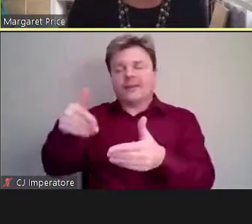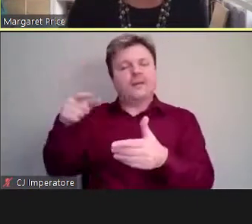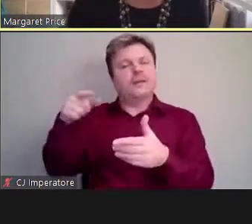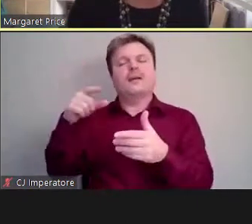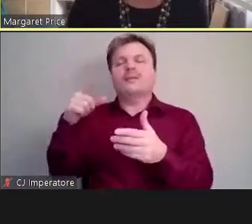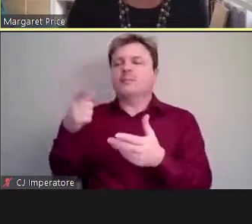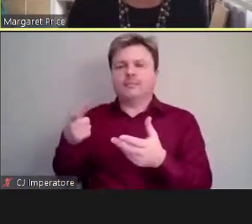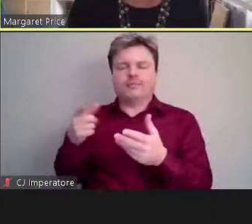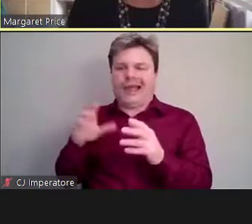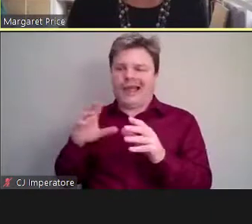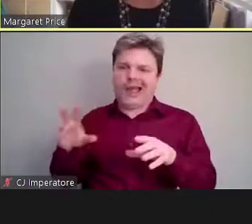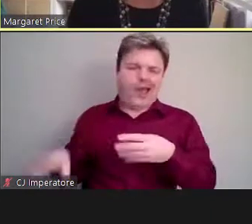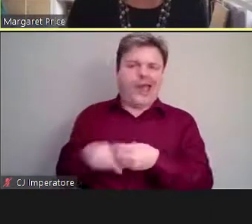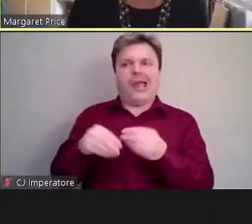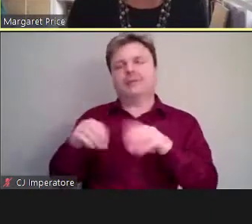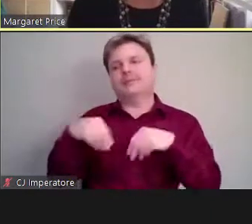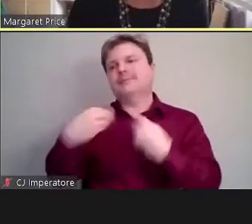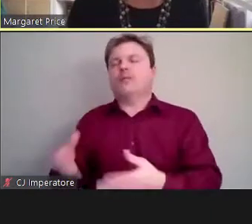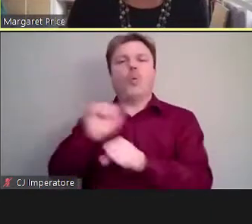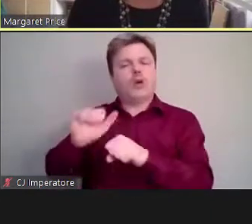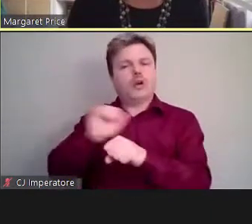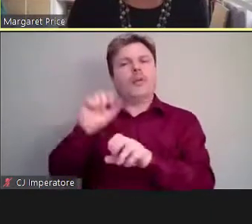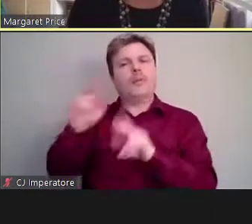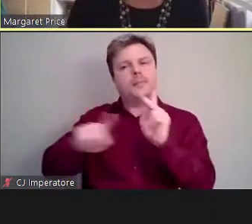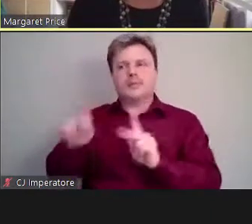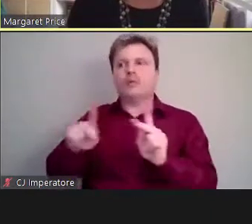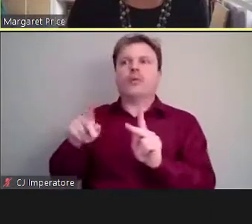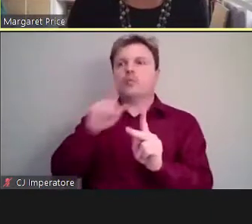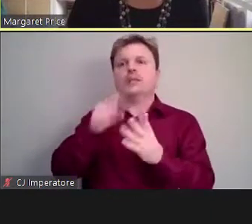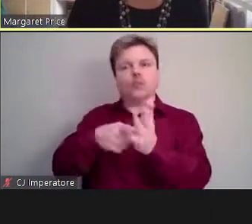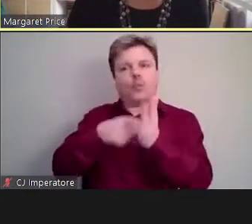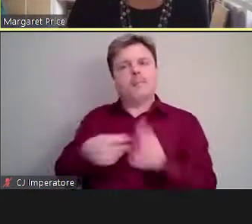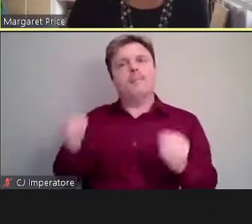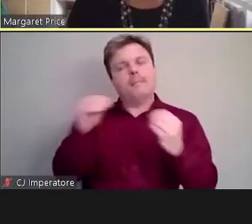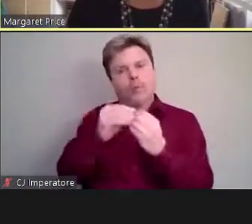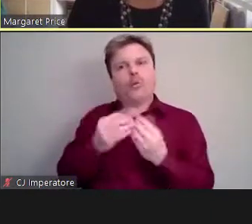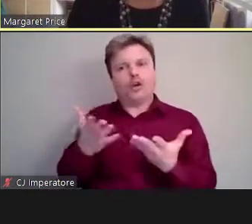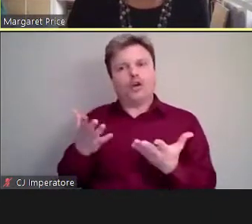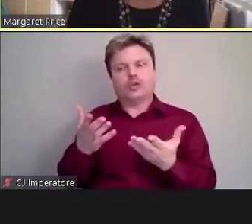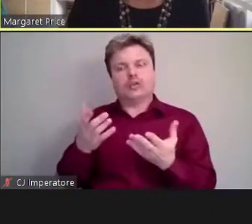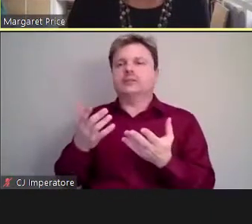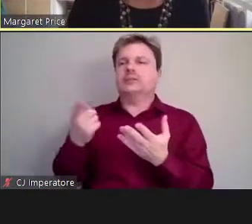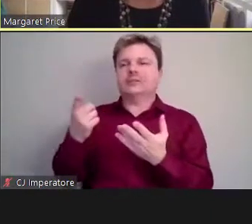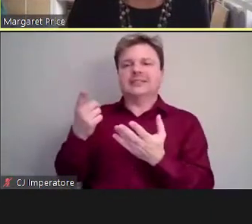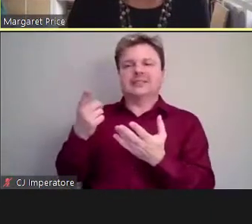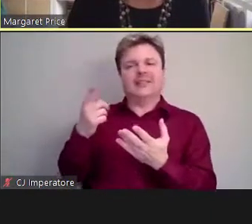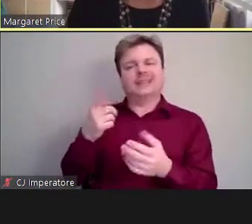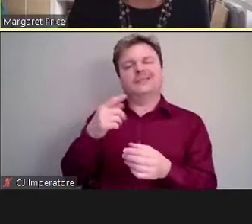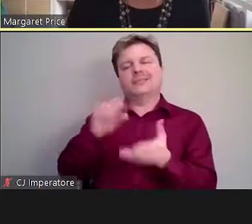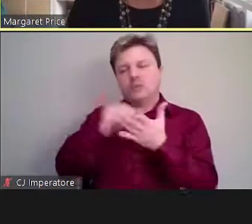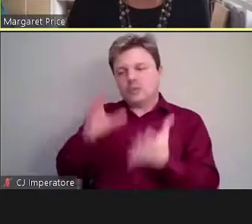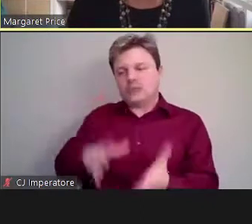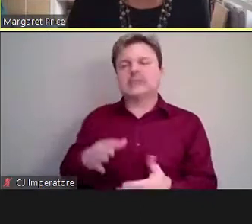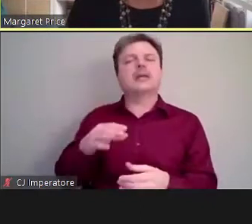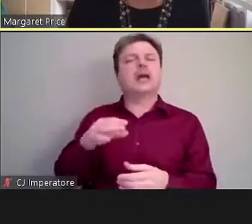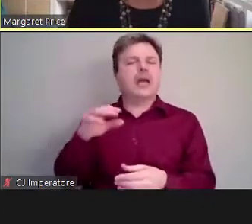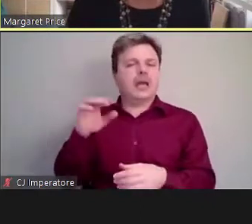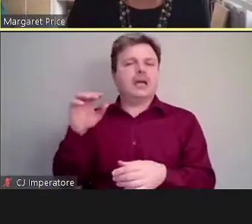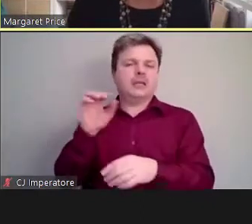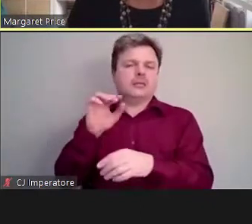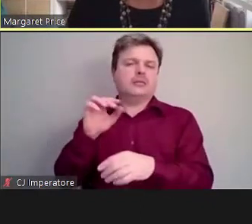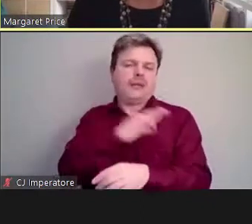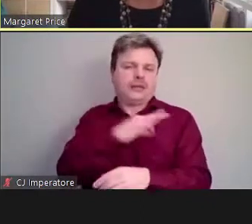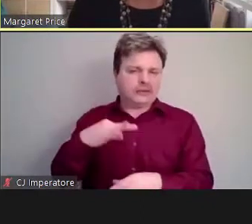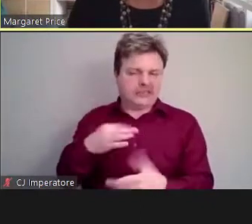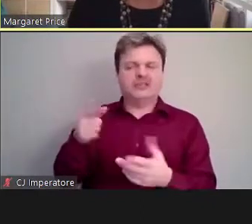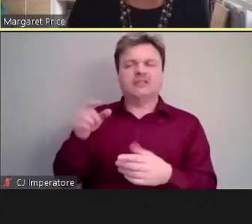are the students and the employees of the university. And so I got really interested in